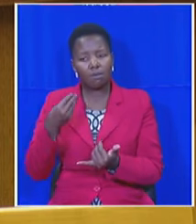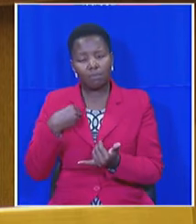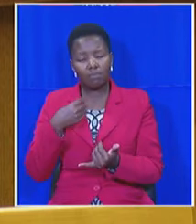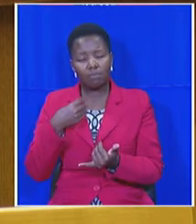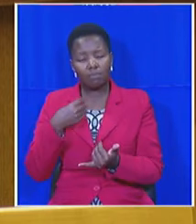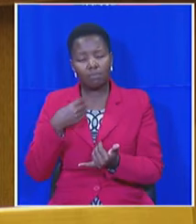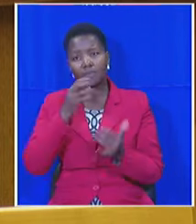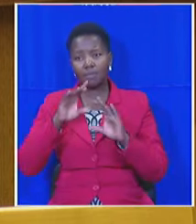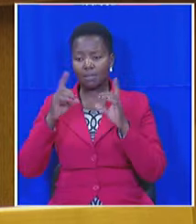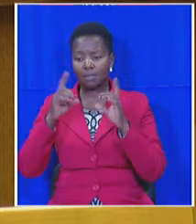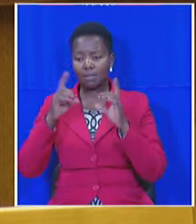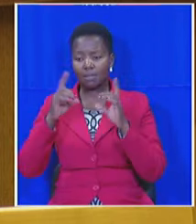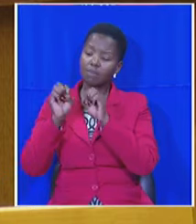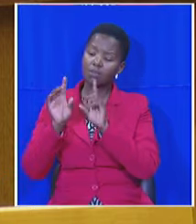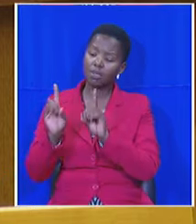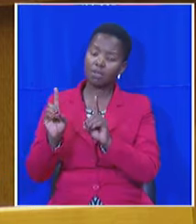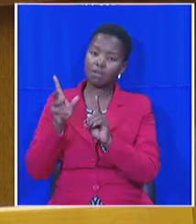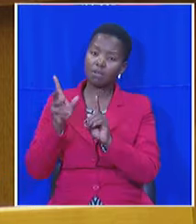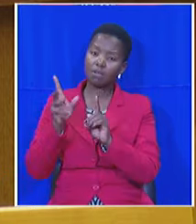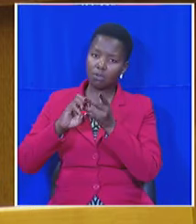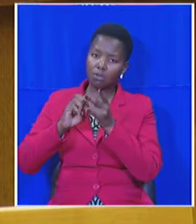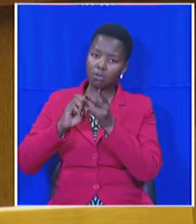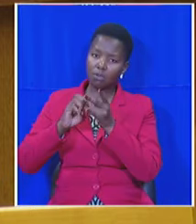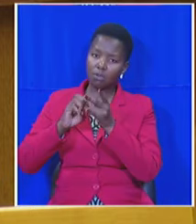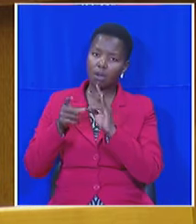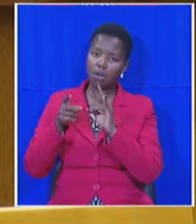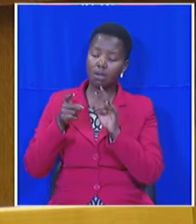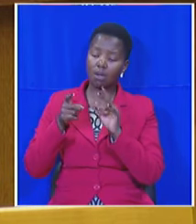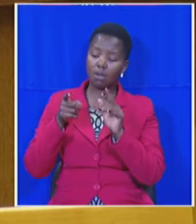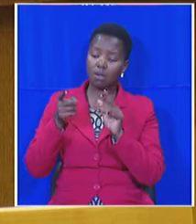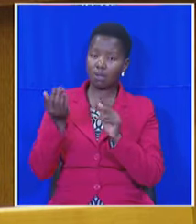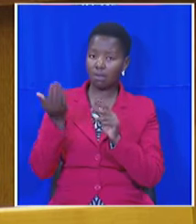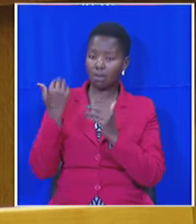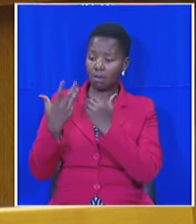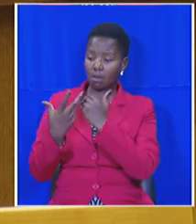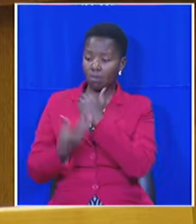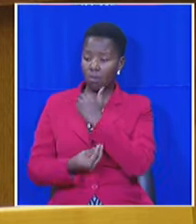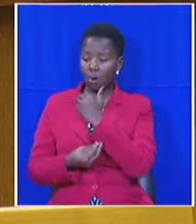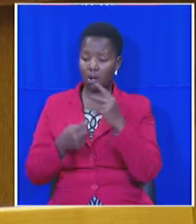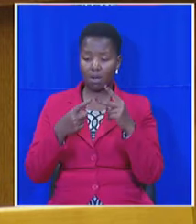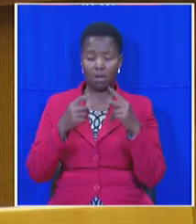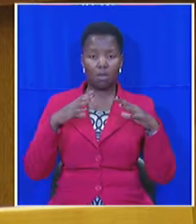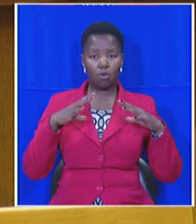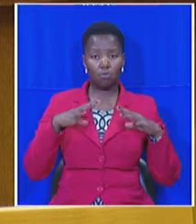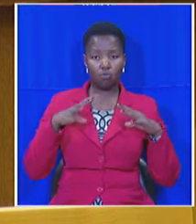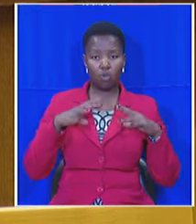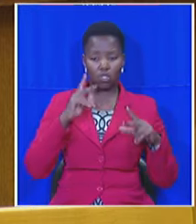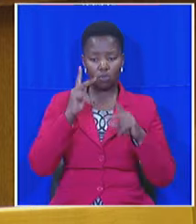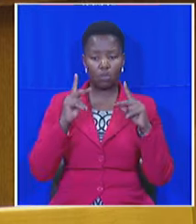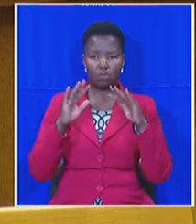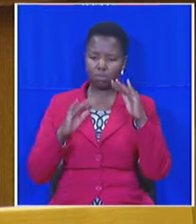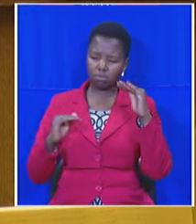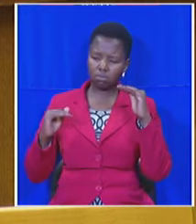izama ukuvala igebe phakathi kwabahluphekayo nabadla izambane likaMpondo. Okokuqala la sibona izikole zethu zakhiwa